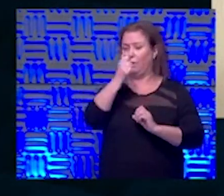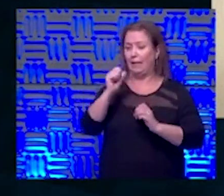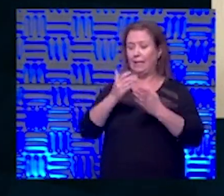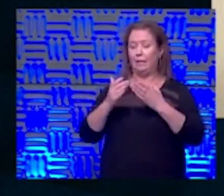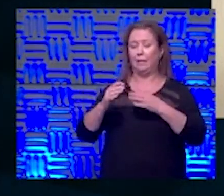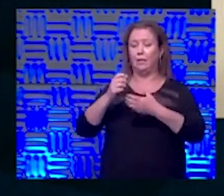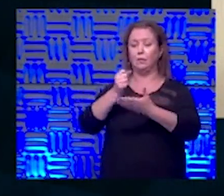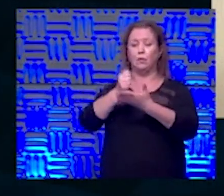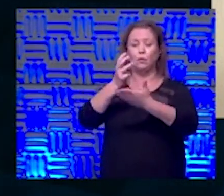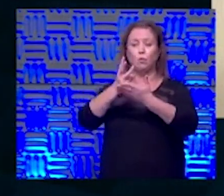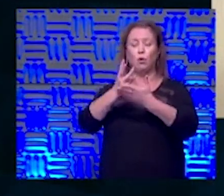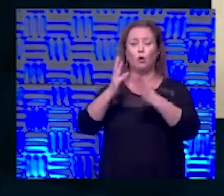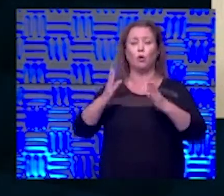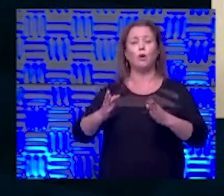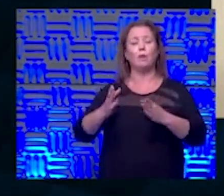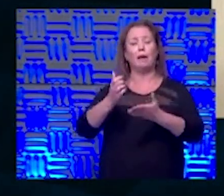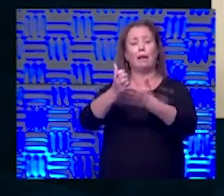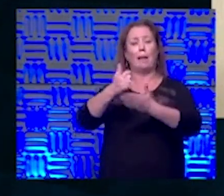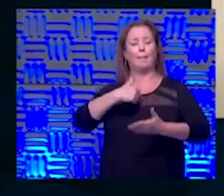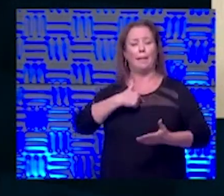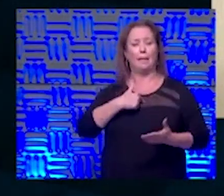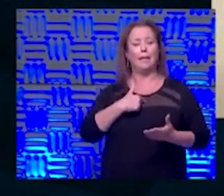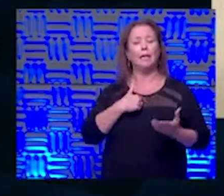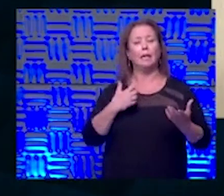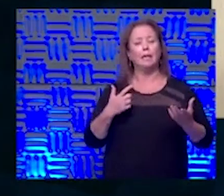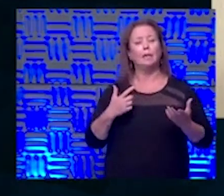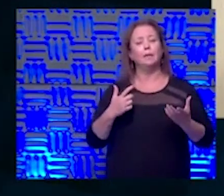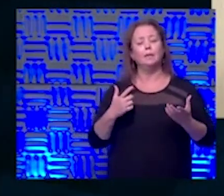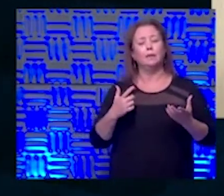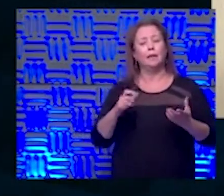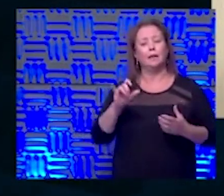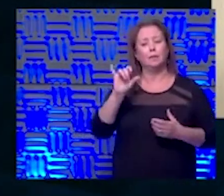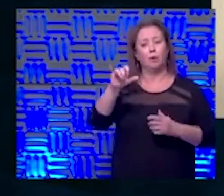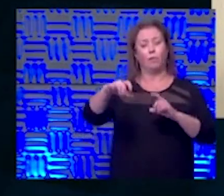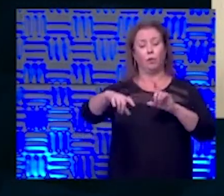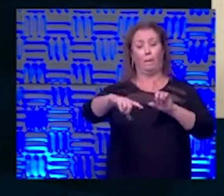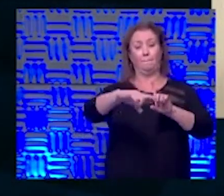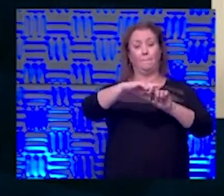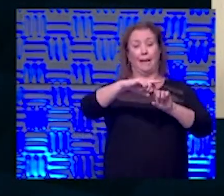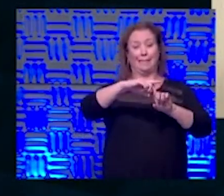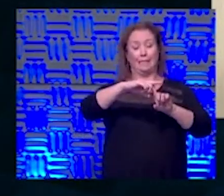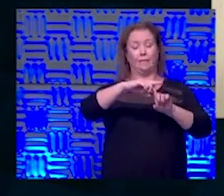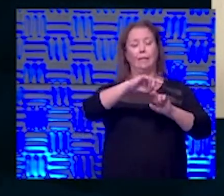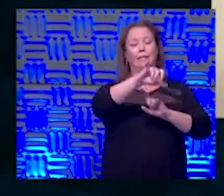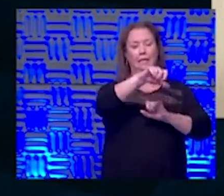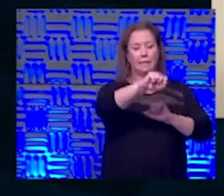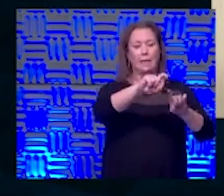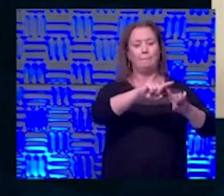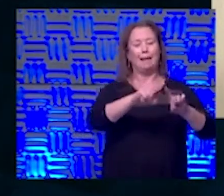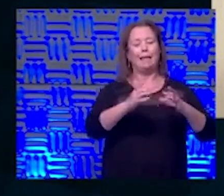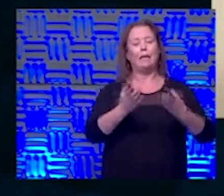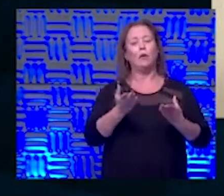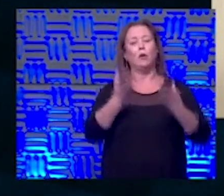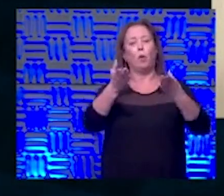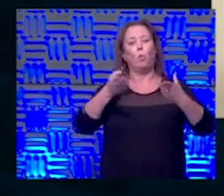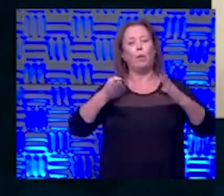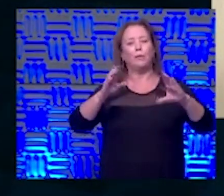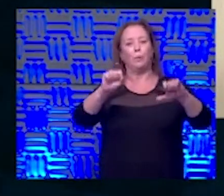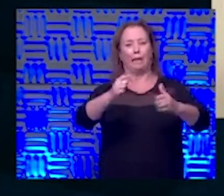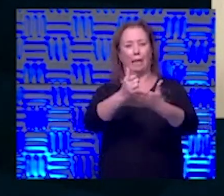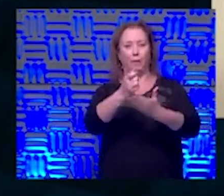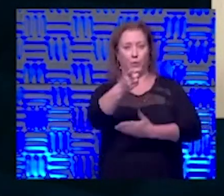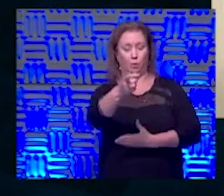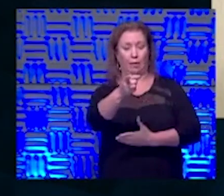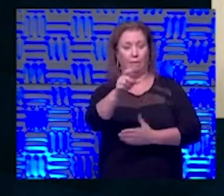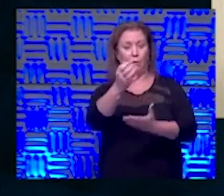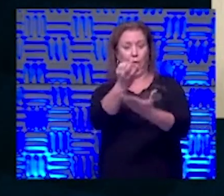social worker there that can kind of key me in? So being able to then say you are positive, comma, here are some resources that will help in this process if you